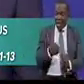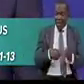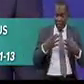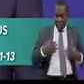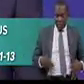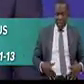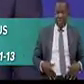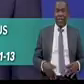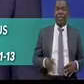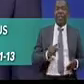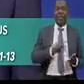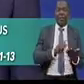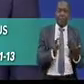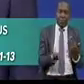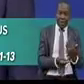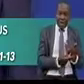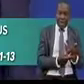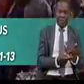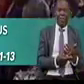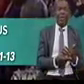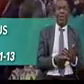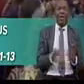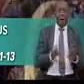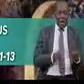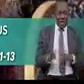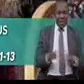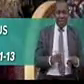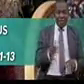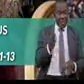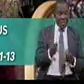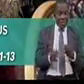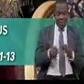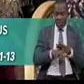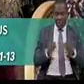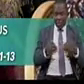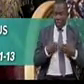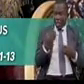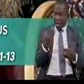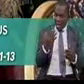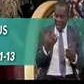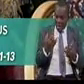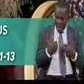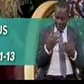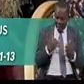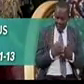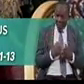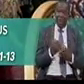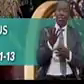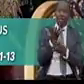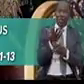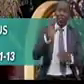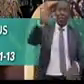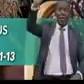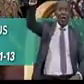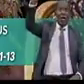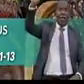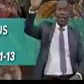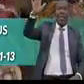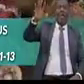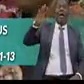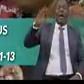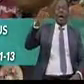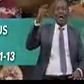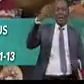what do? You raise up your hand. I am here. Heaven will recognize you. And then at